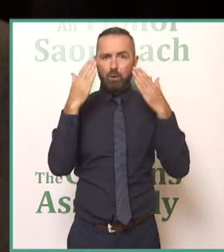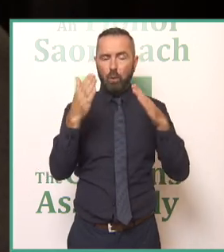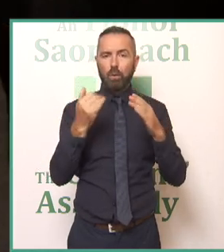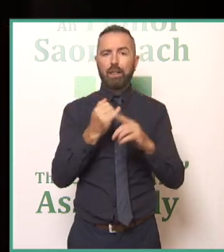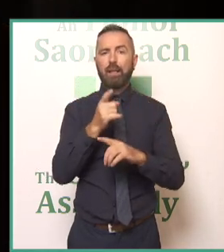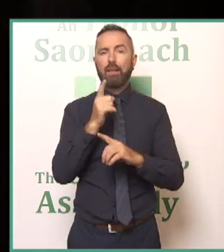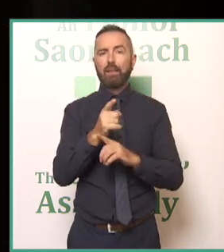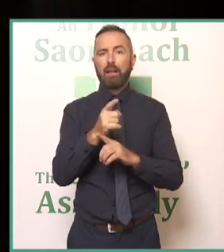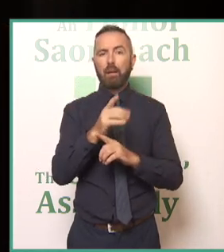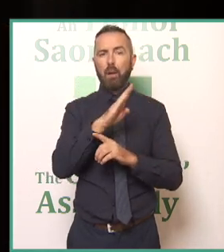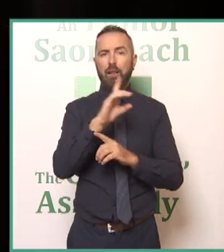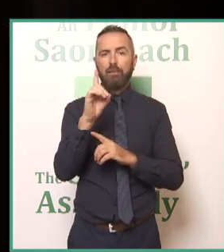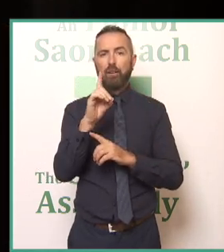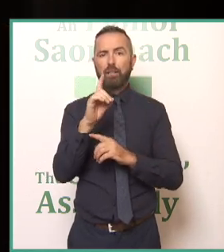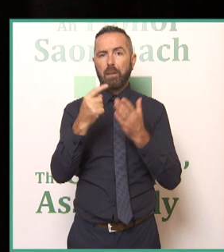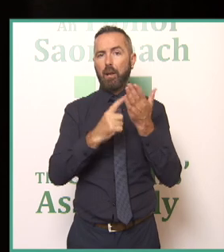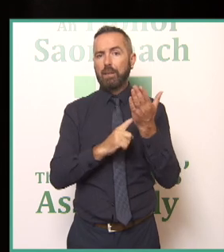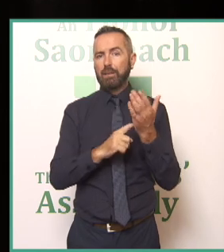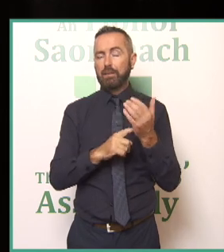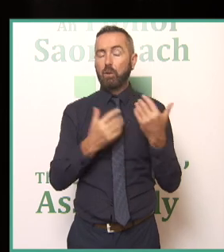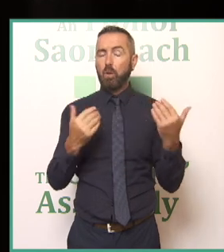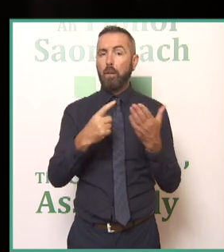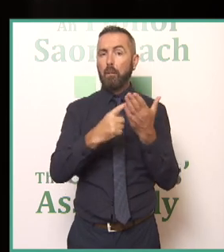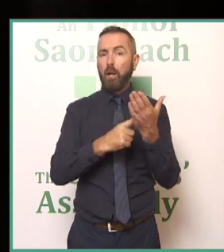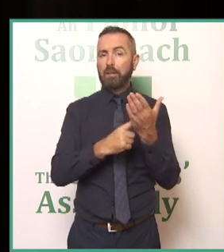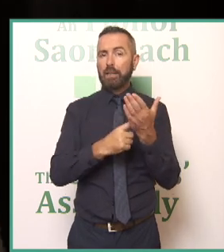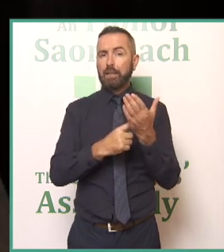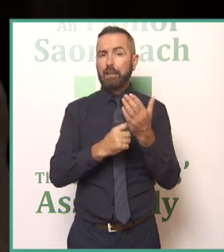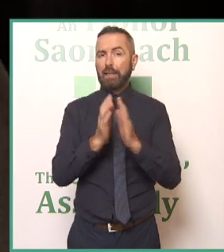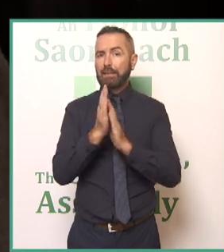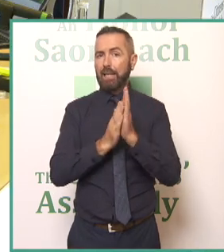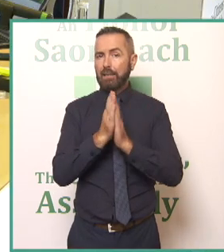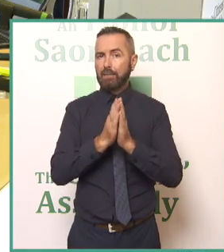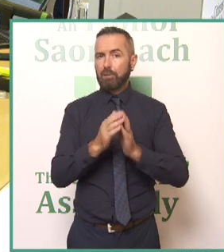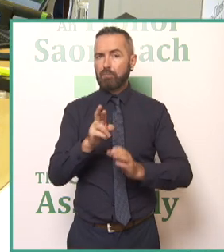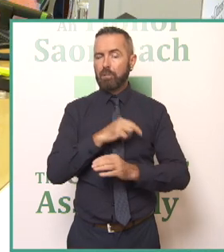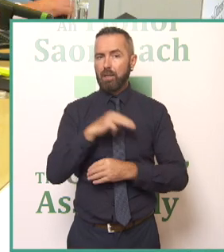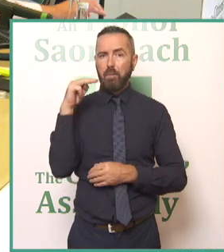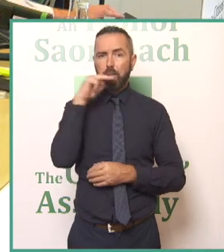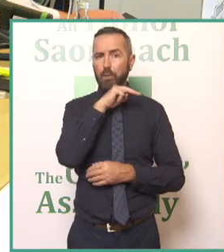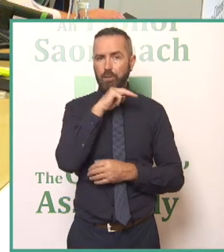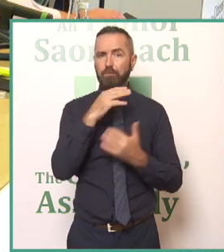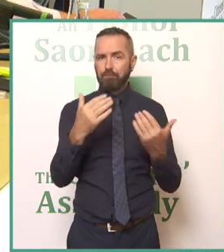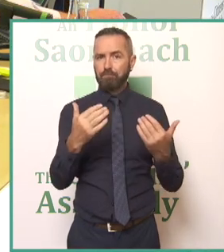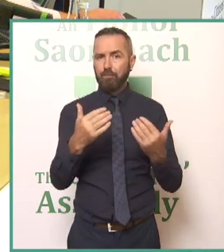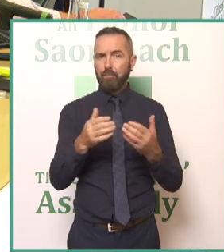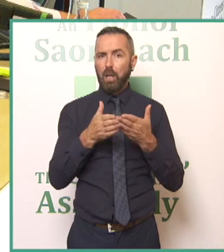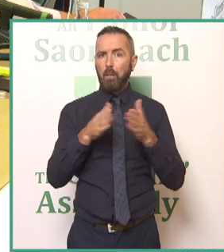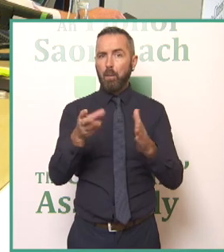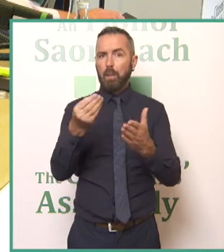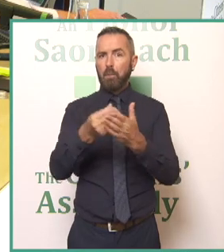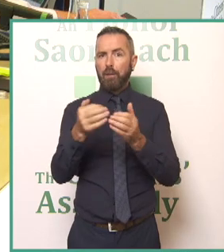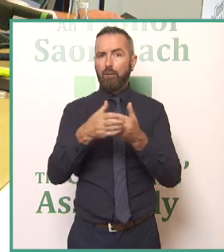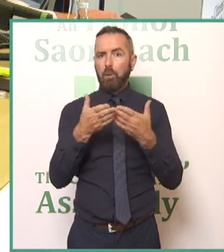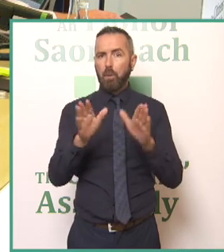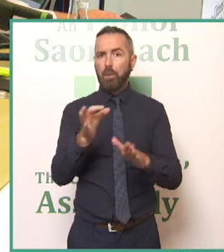that. And therefore, policy incentives are really important. And the concept of public money for public goods is really